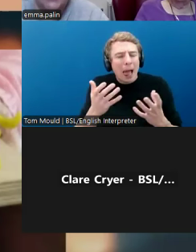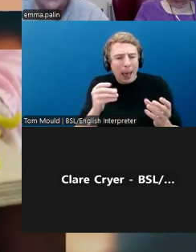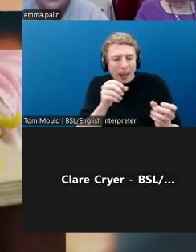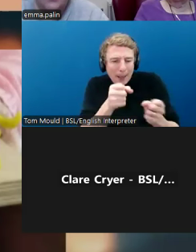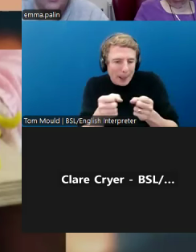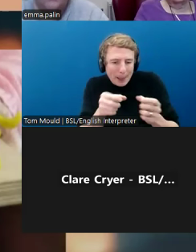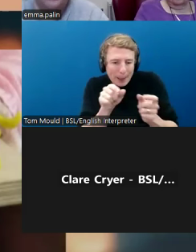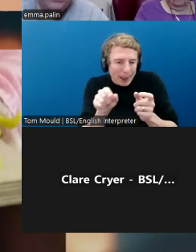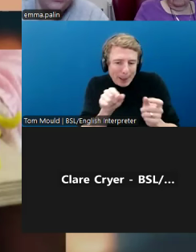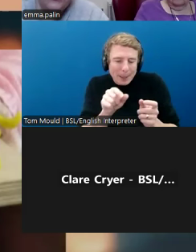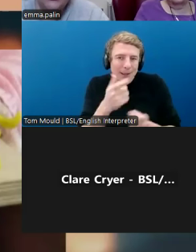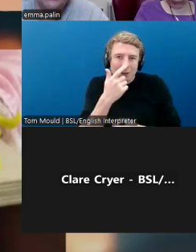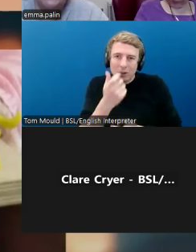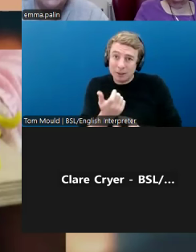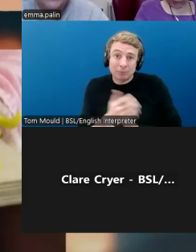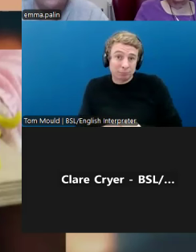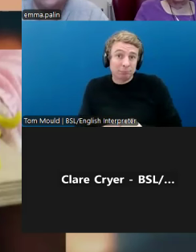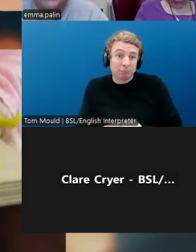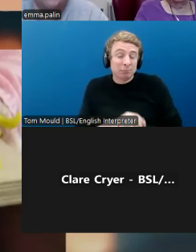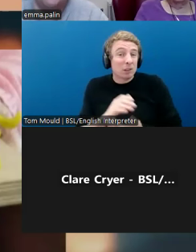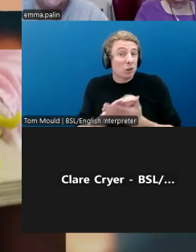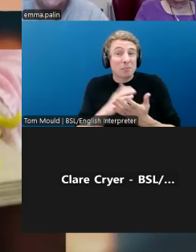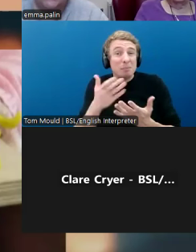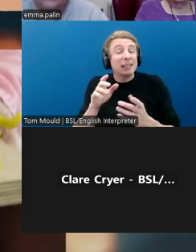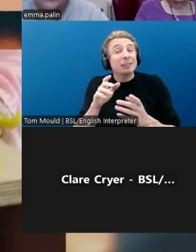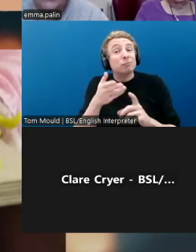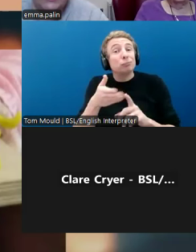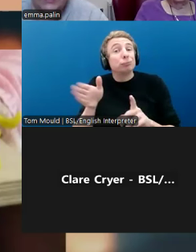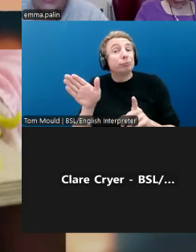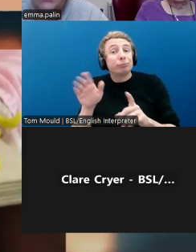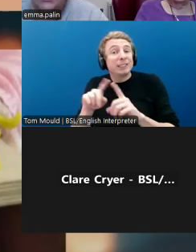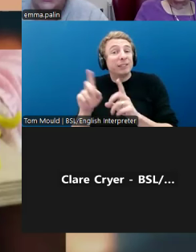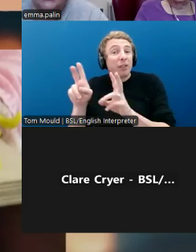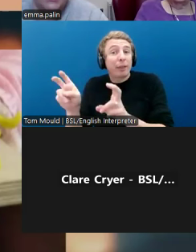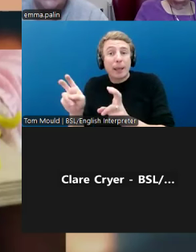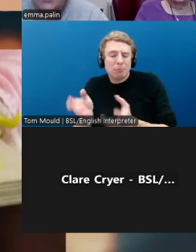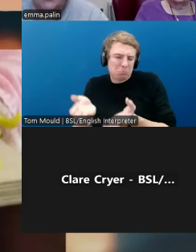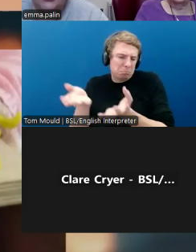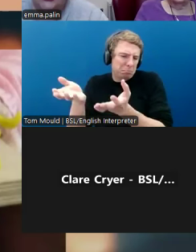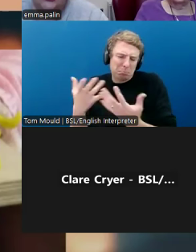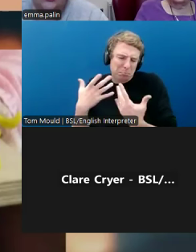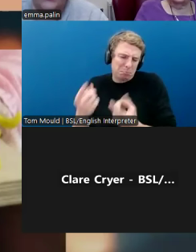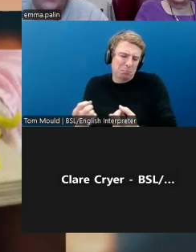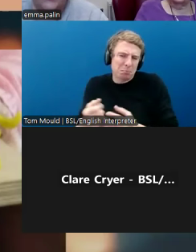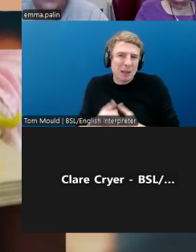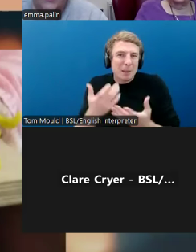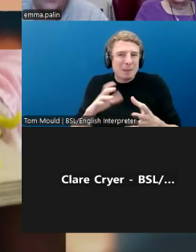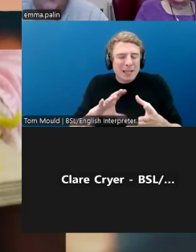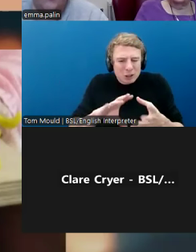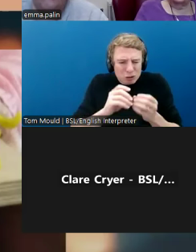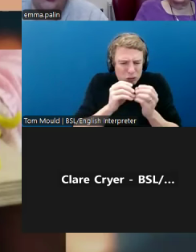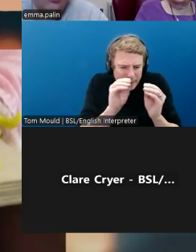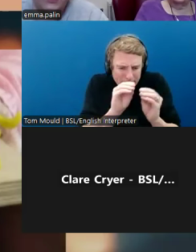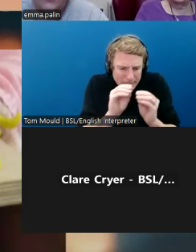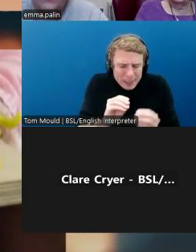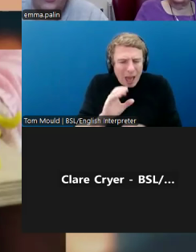for the day. She was perfectly happy to create these characters, tell us a story,